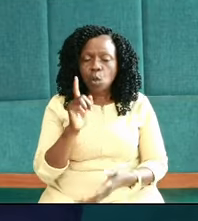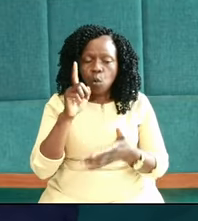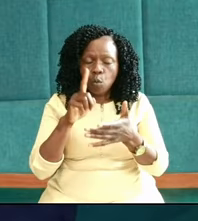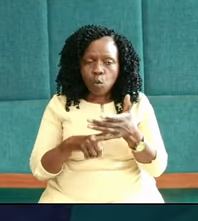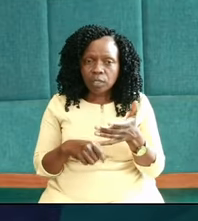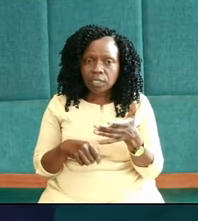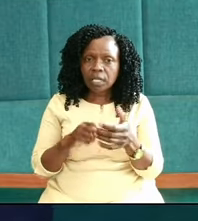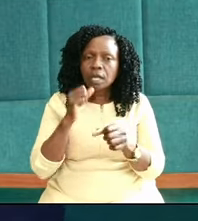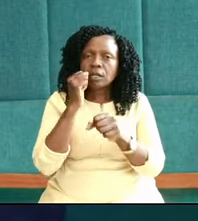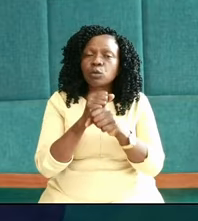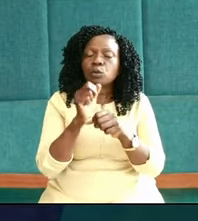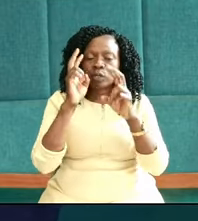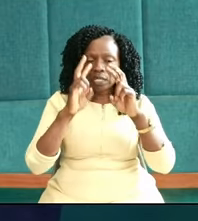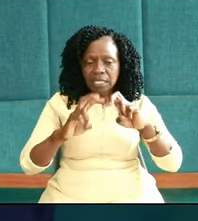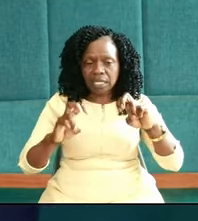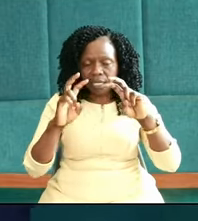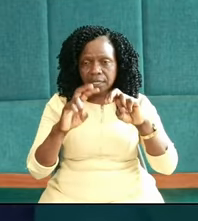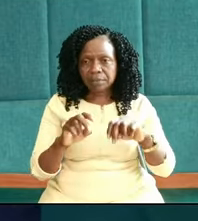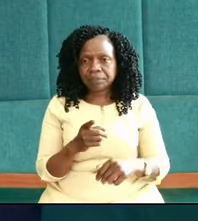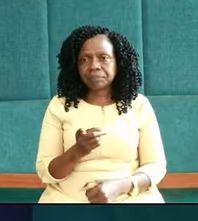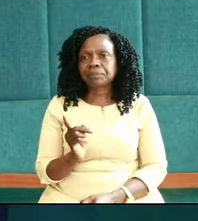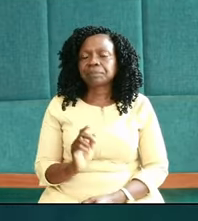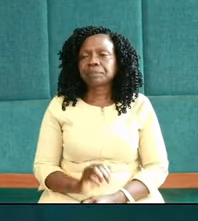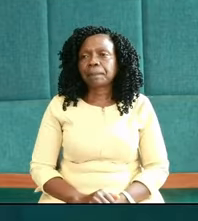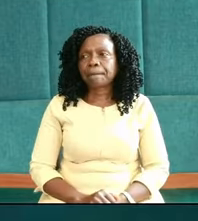What do you seek?